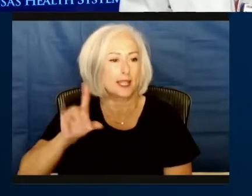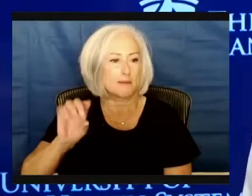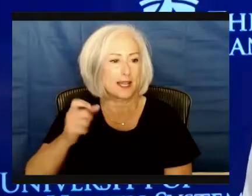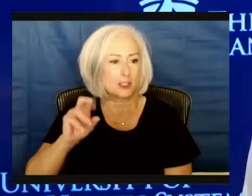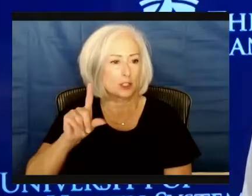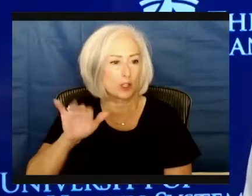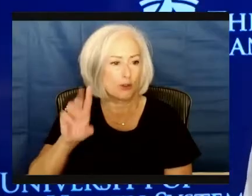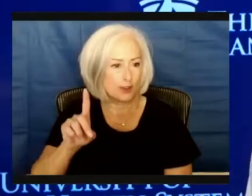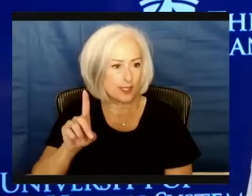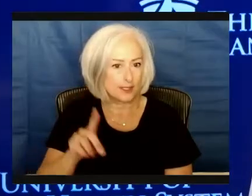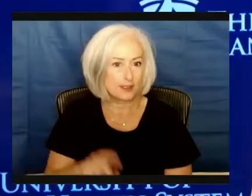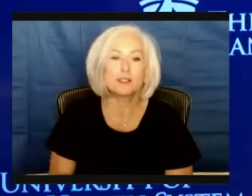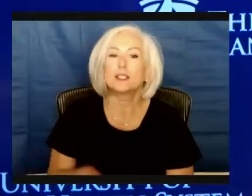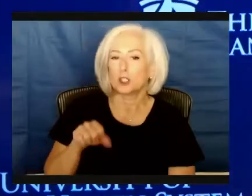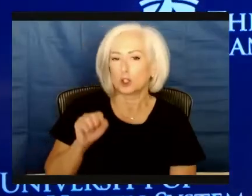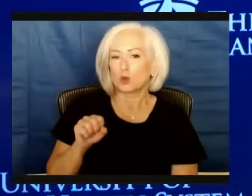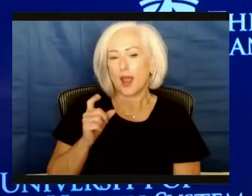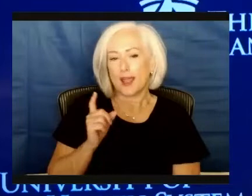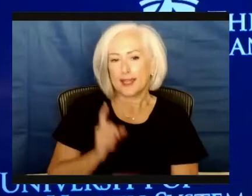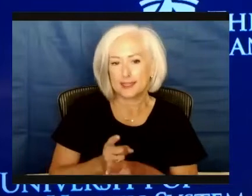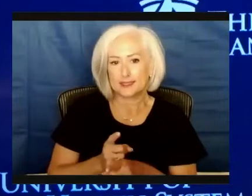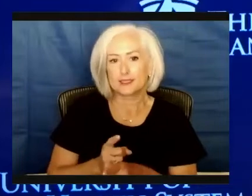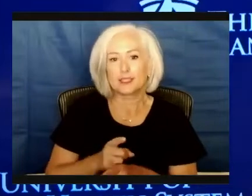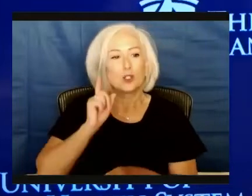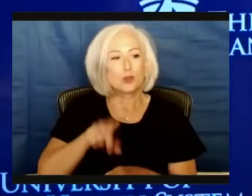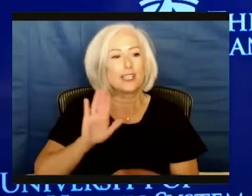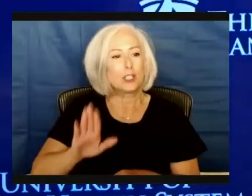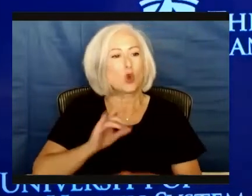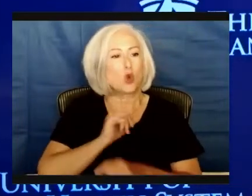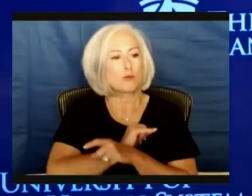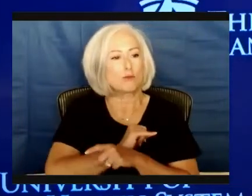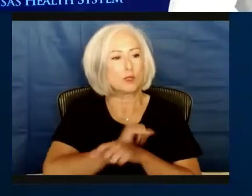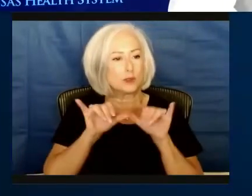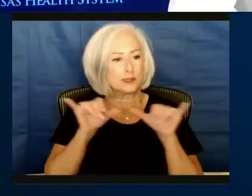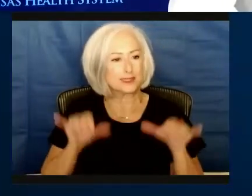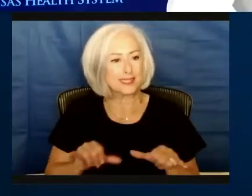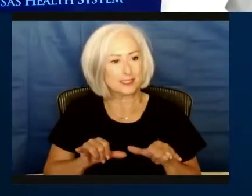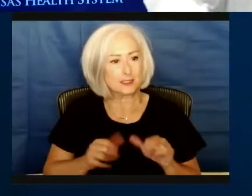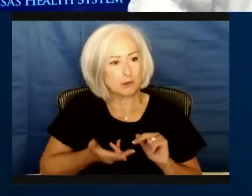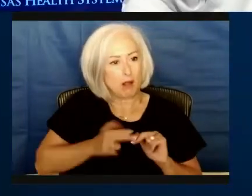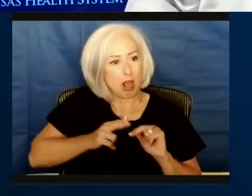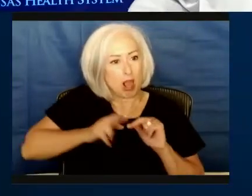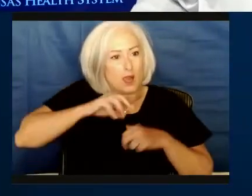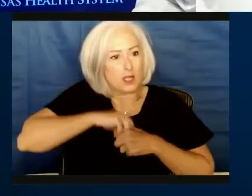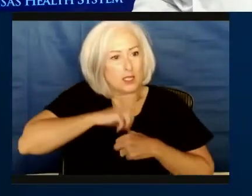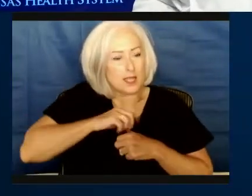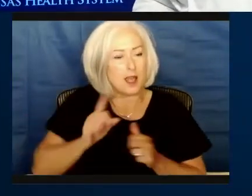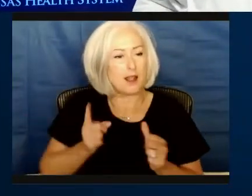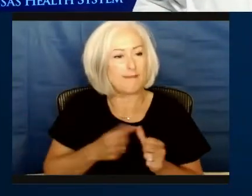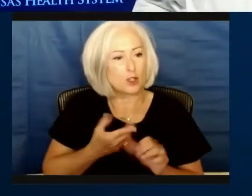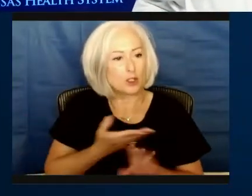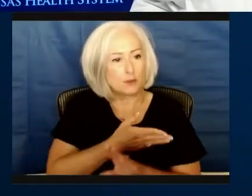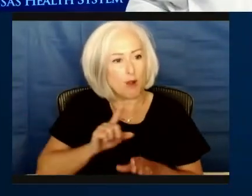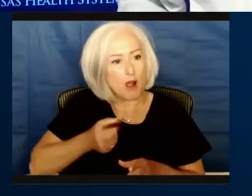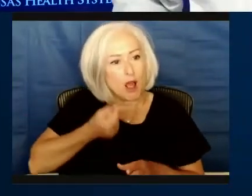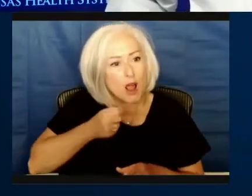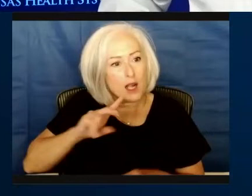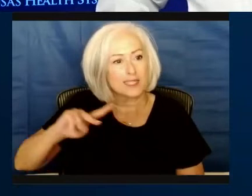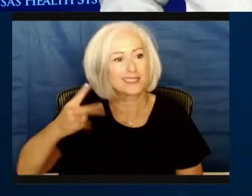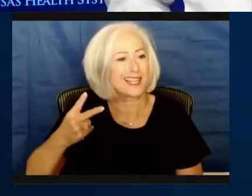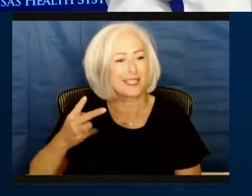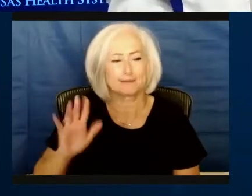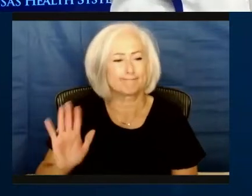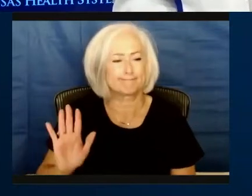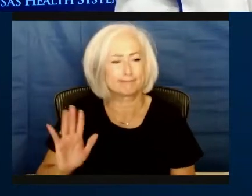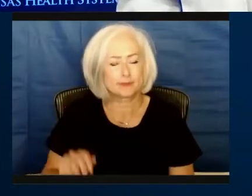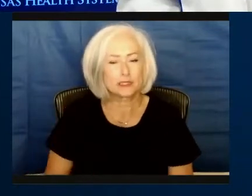more time even on Paxlovid for your immune system to ramp up. So, Jess, was there anything else you had right now? Yeah, just maybe one more for Dr. Hawkinson. Lesko wants